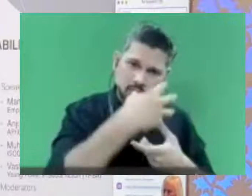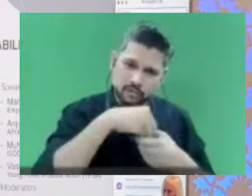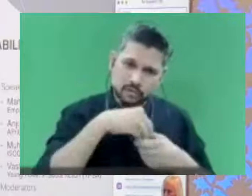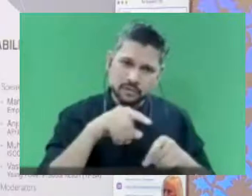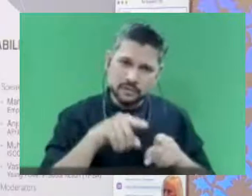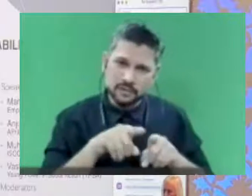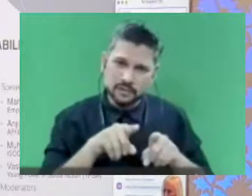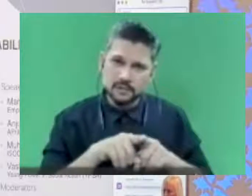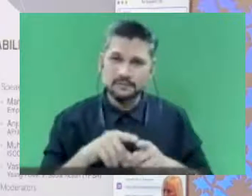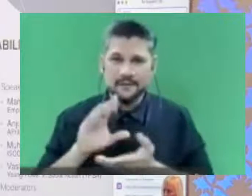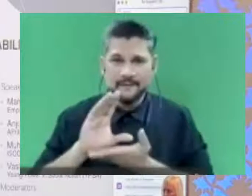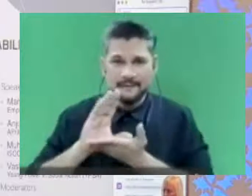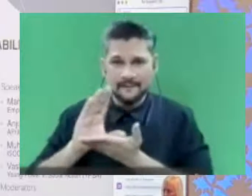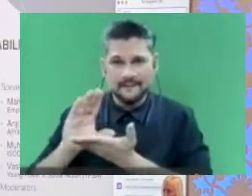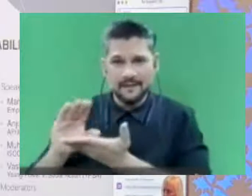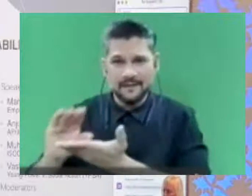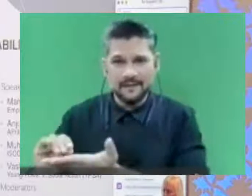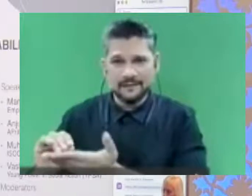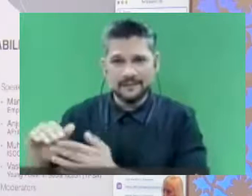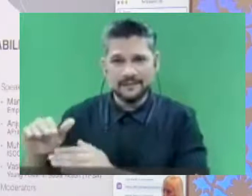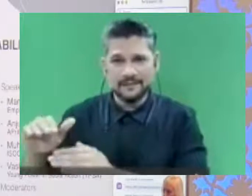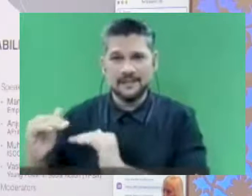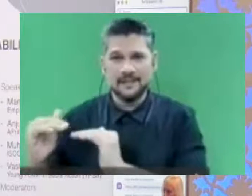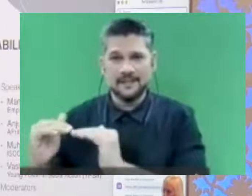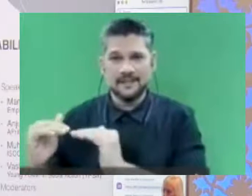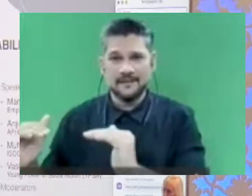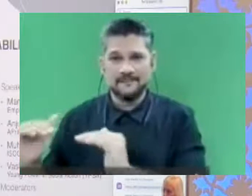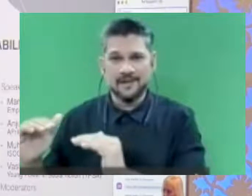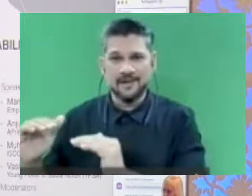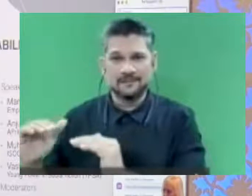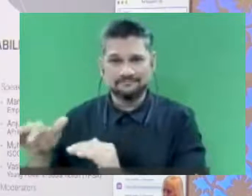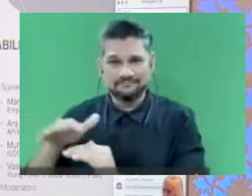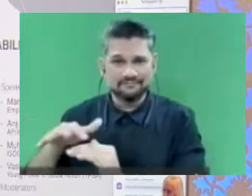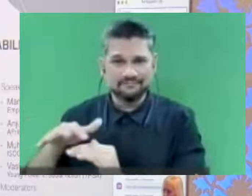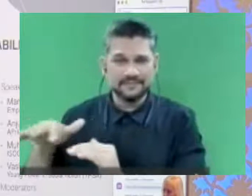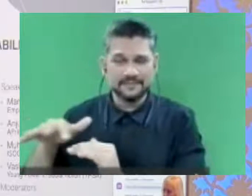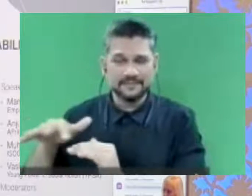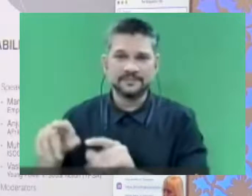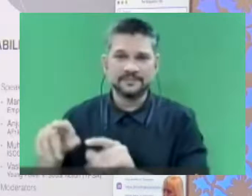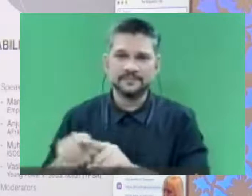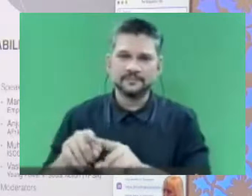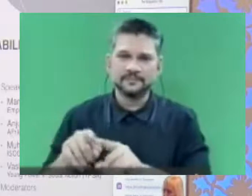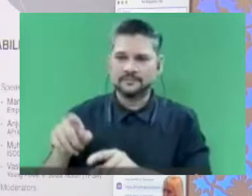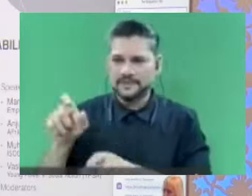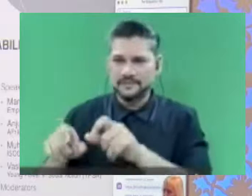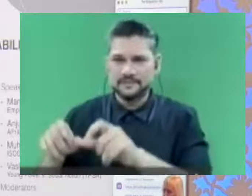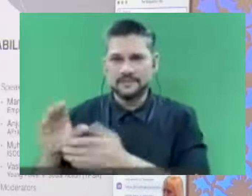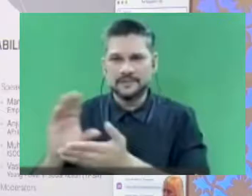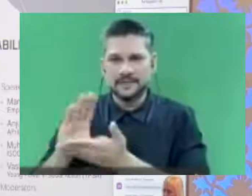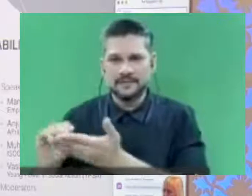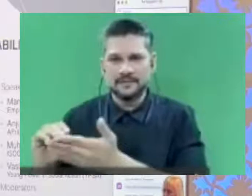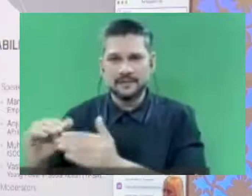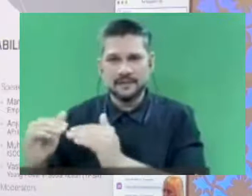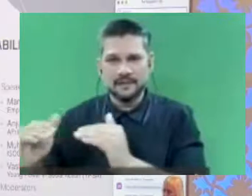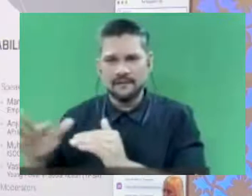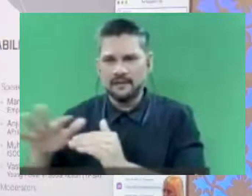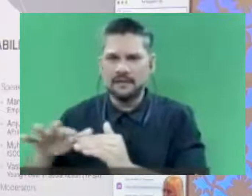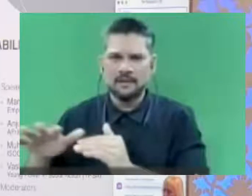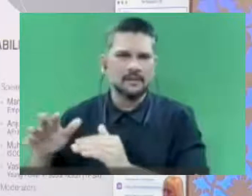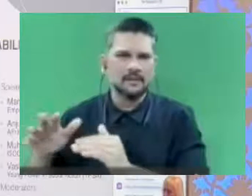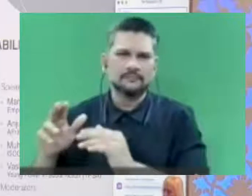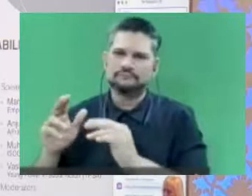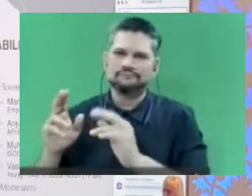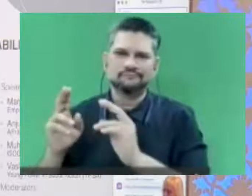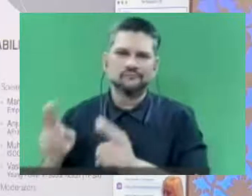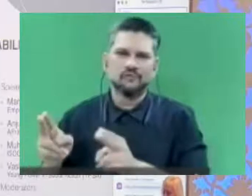because even for the village people or for the ordinary people in the village level, sometimes the